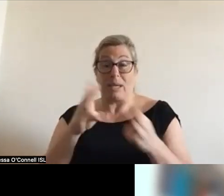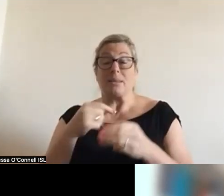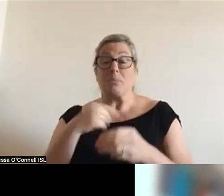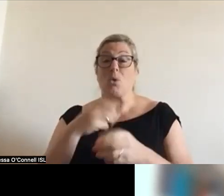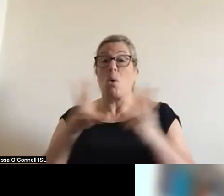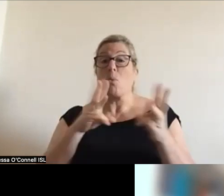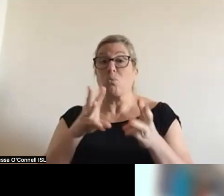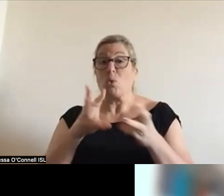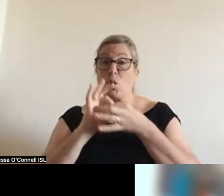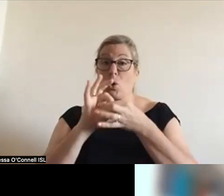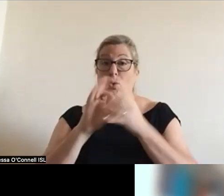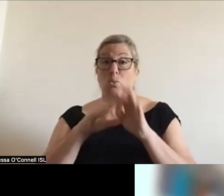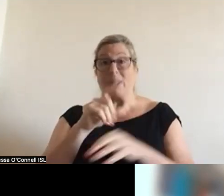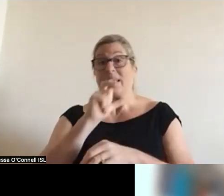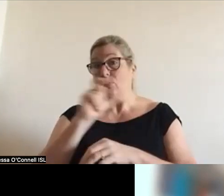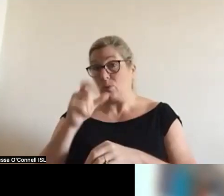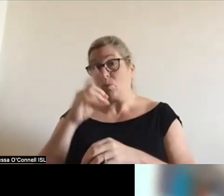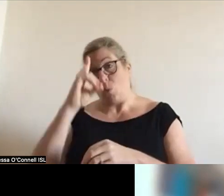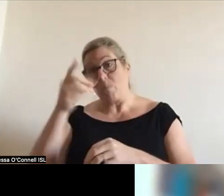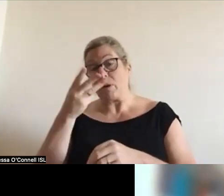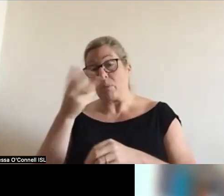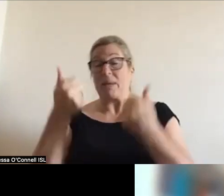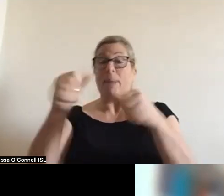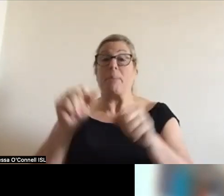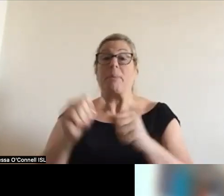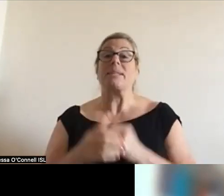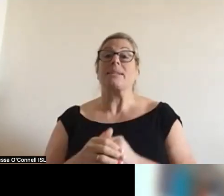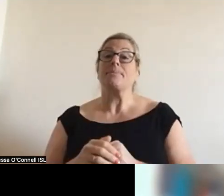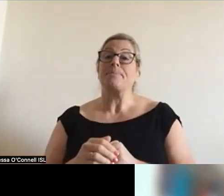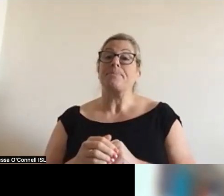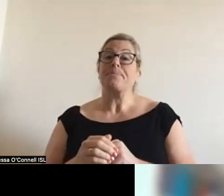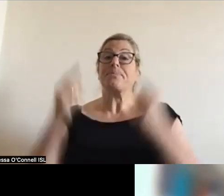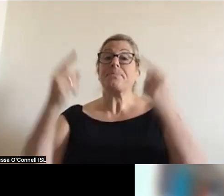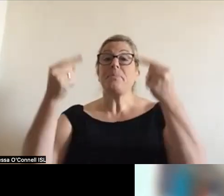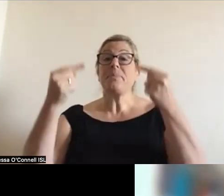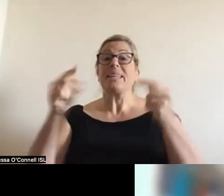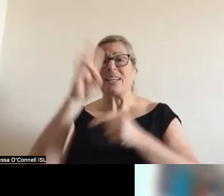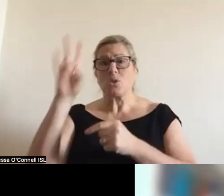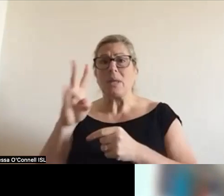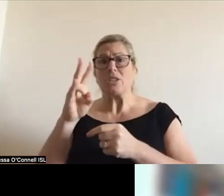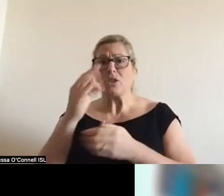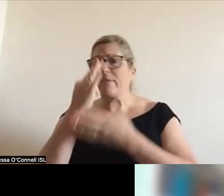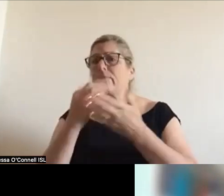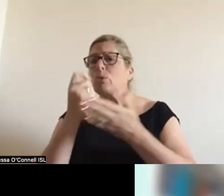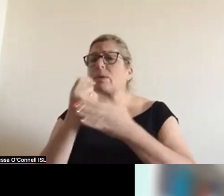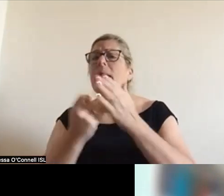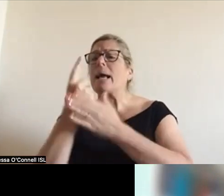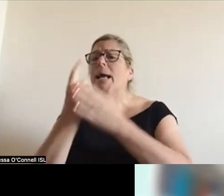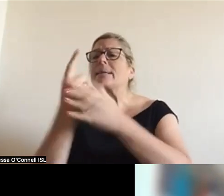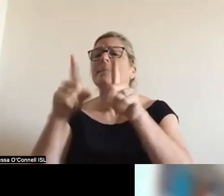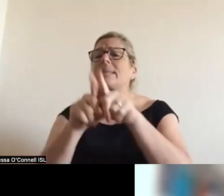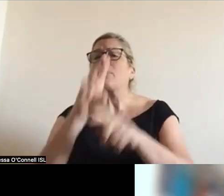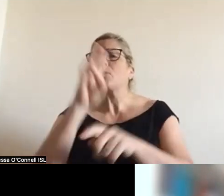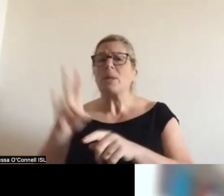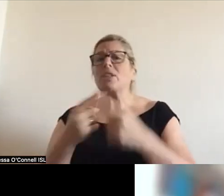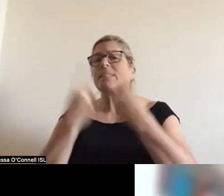sure that is implemented. So this next question, it came in a number of times in the chat box in